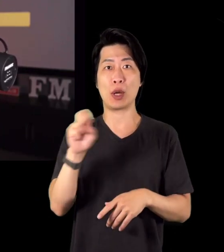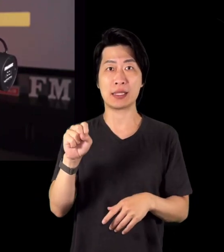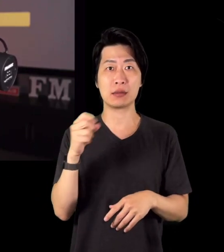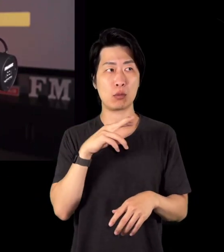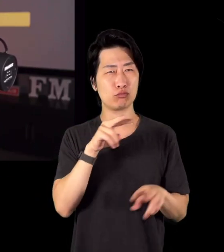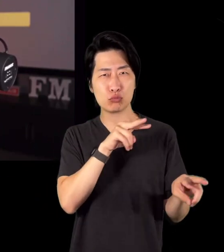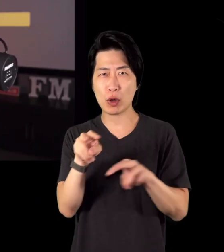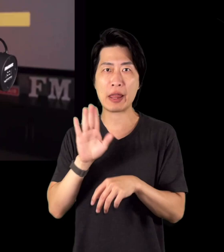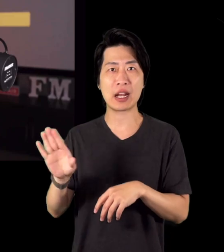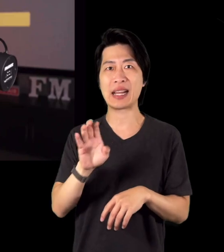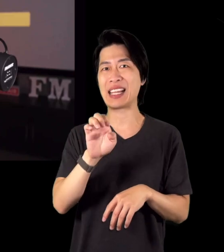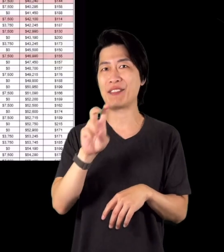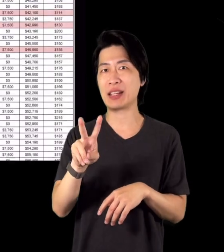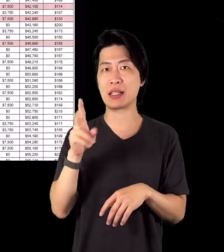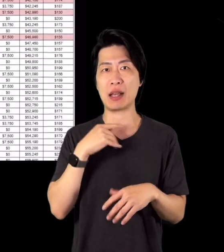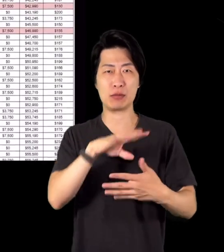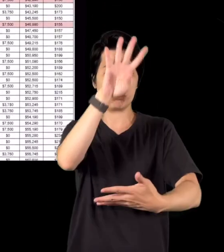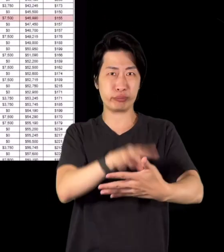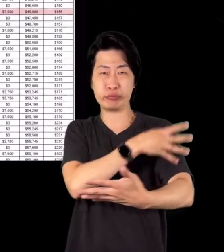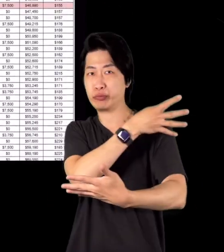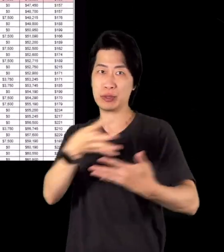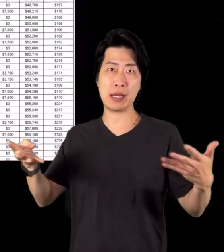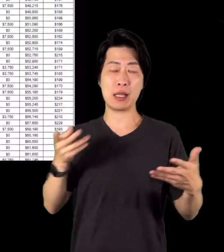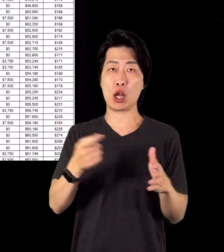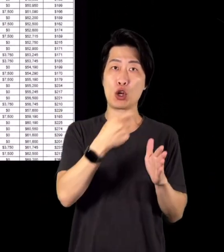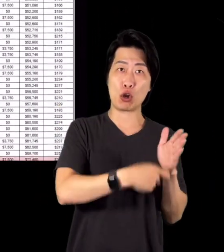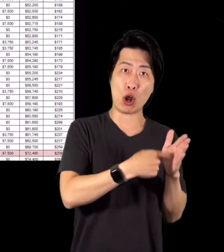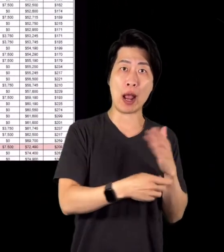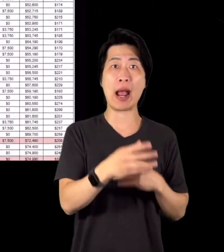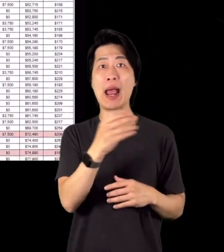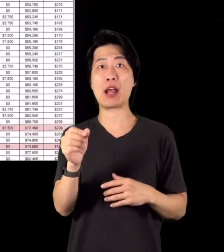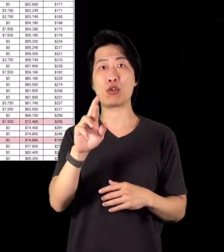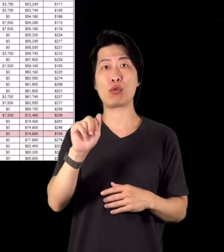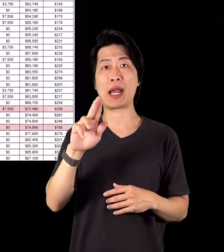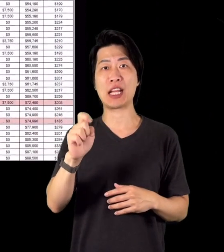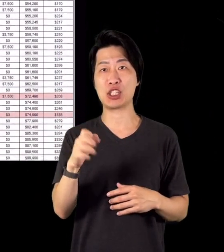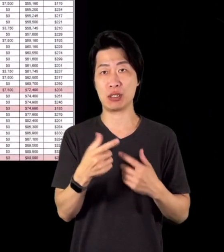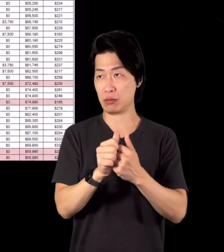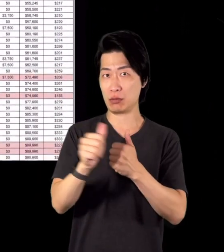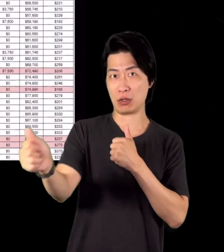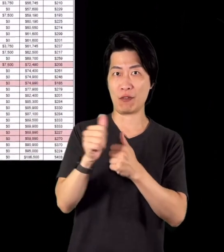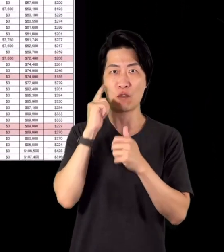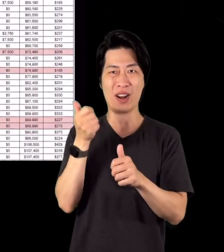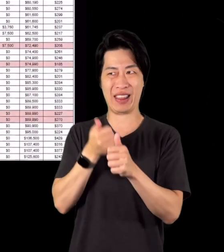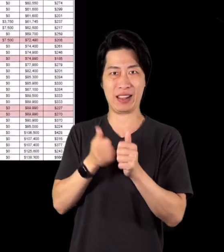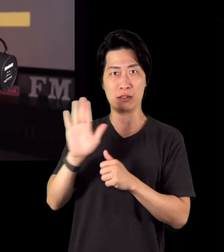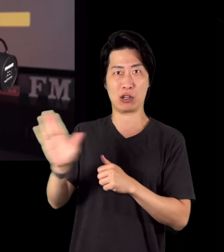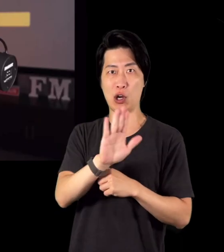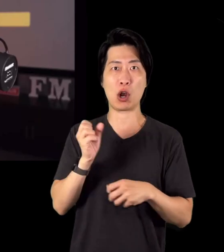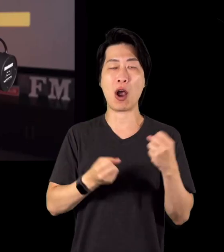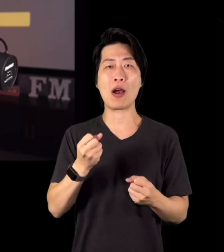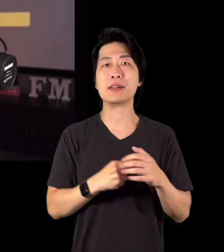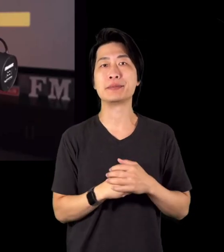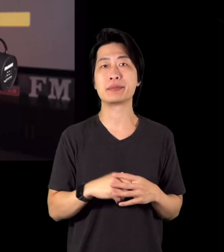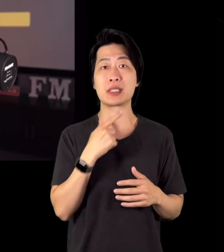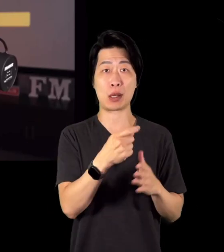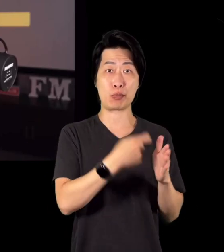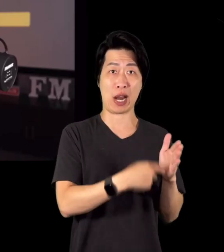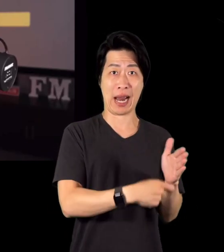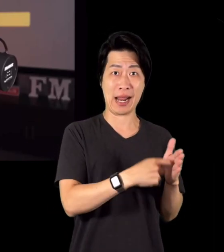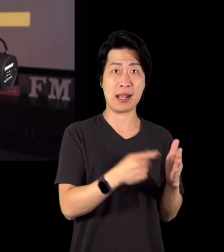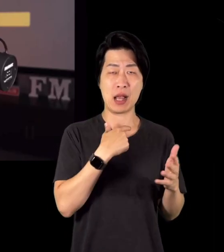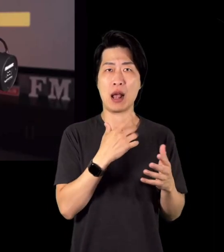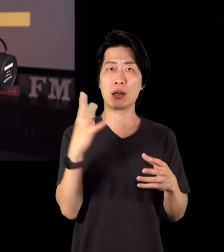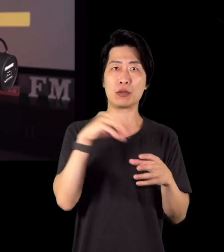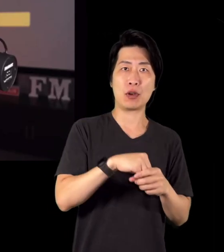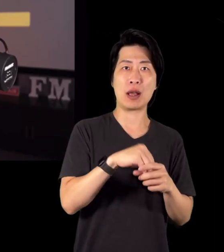I looked at their EVs, and I put in a big spreadsheet their costs and the range for every model that they offer. And when I'm looking at the pricing, I'm also taking